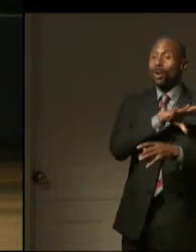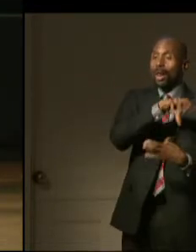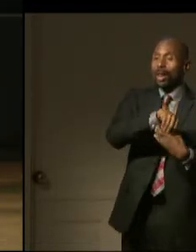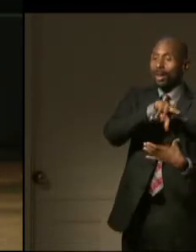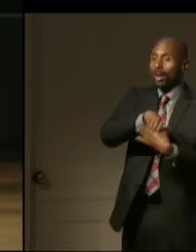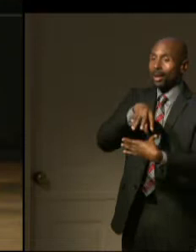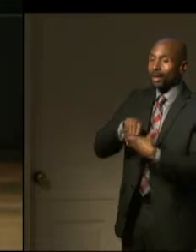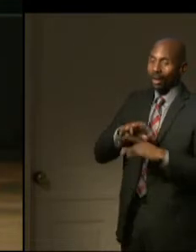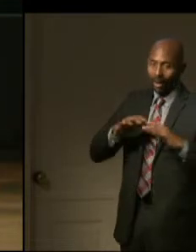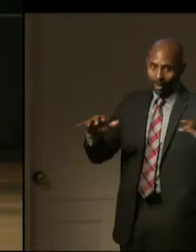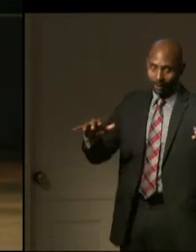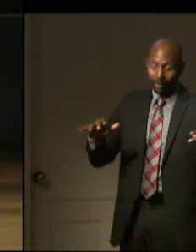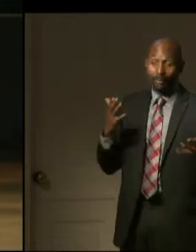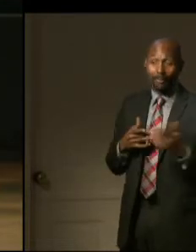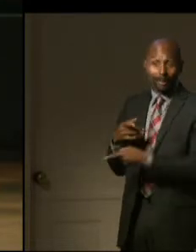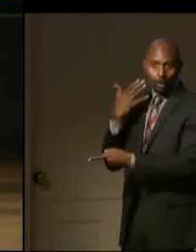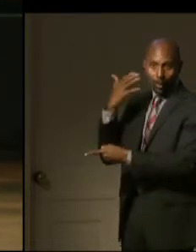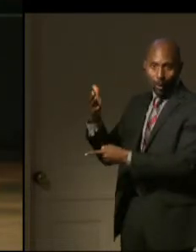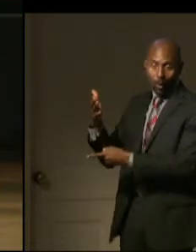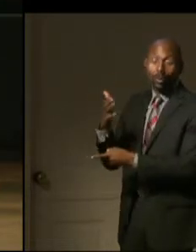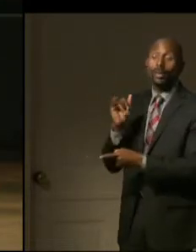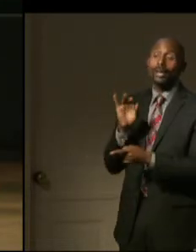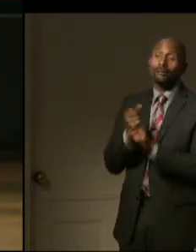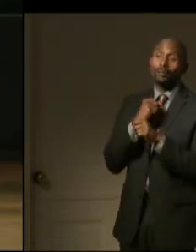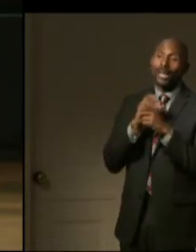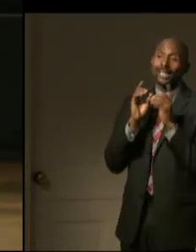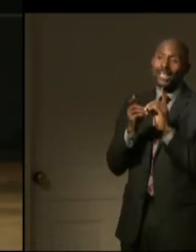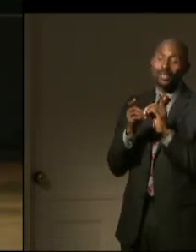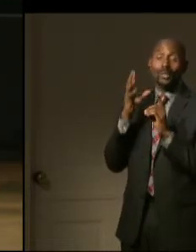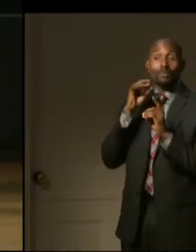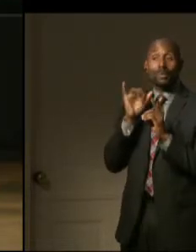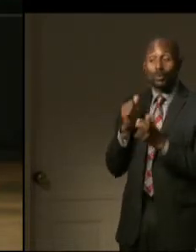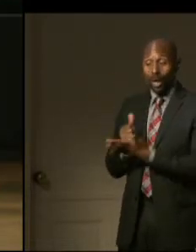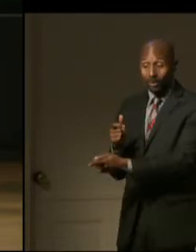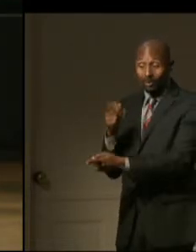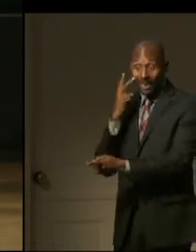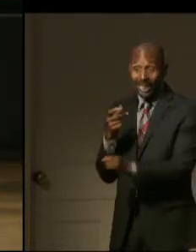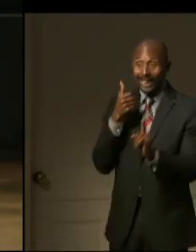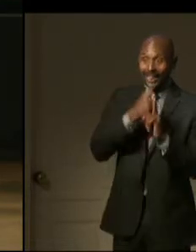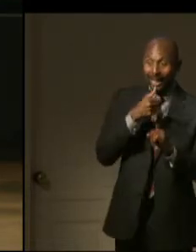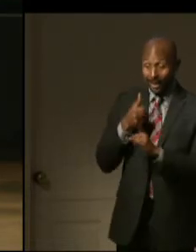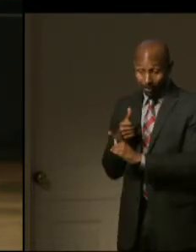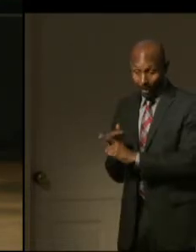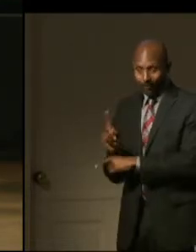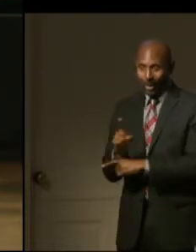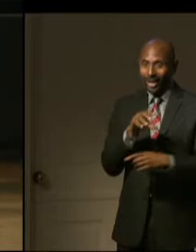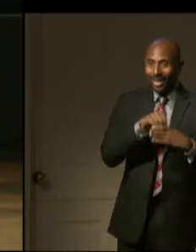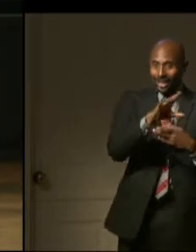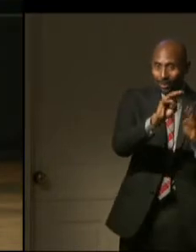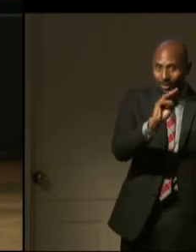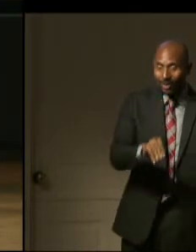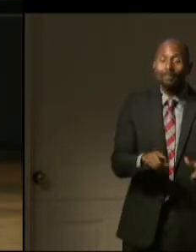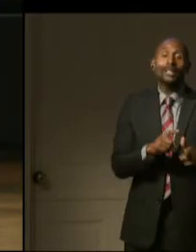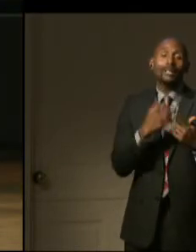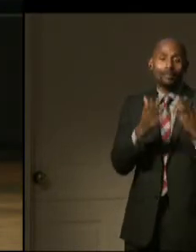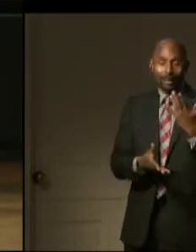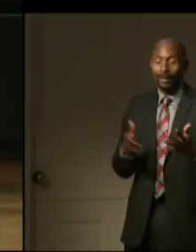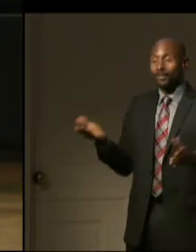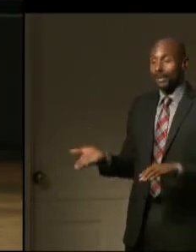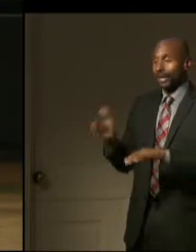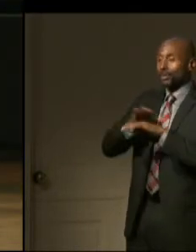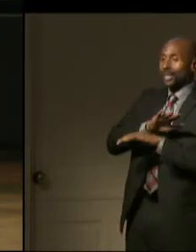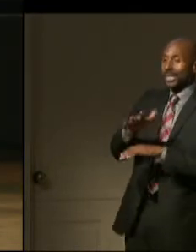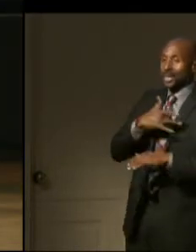can create digital experiences that help them see themselves in your museum, you may be able to increase their likelihood of wanting to